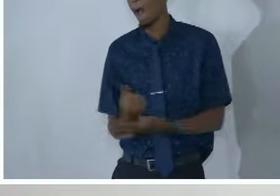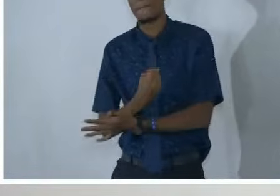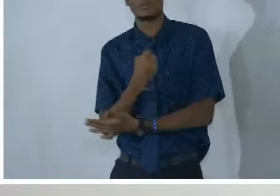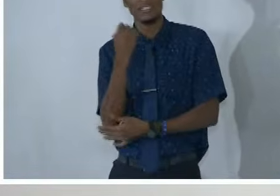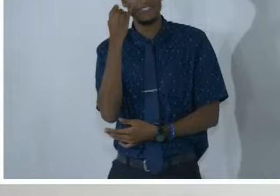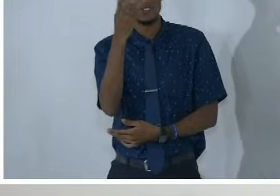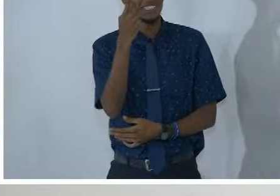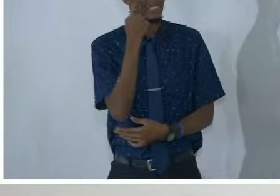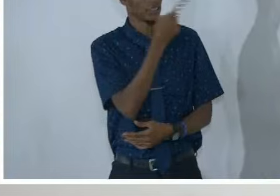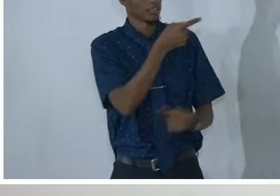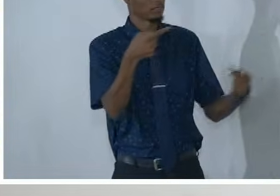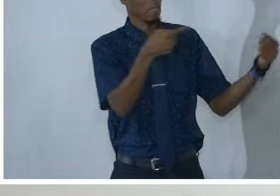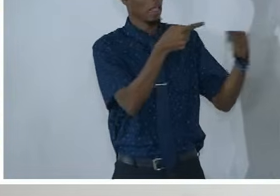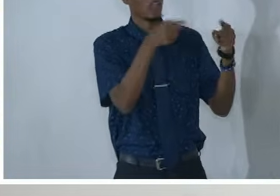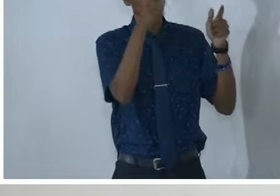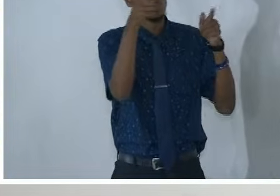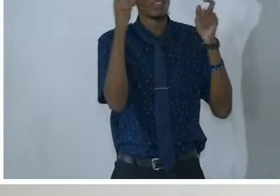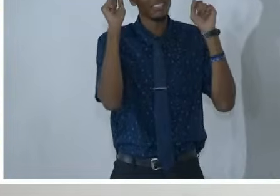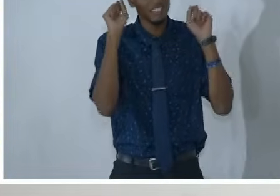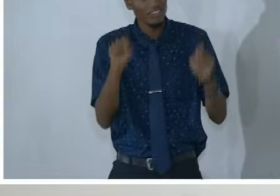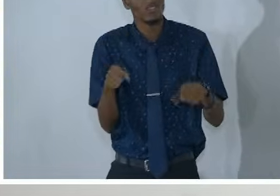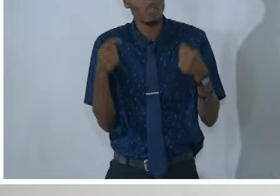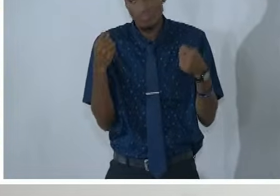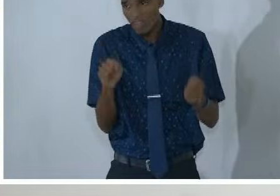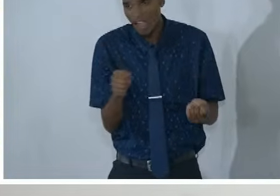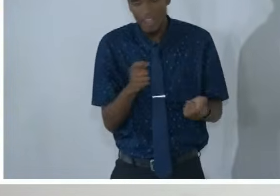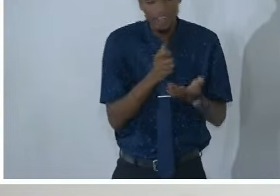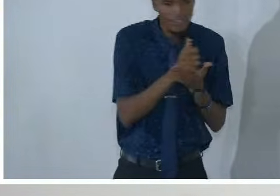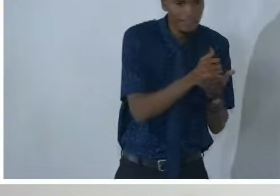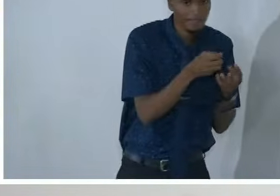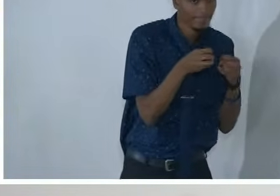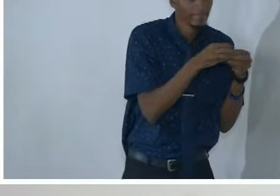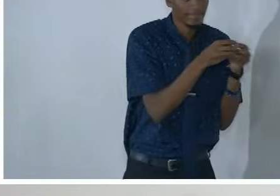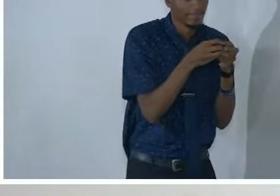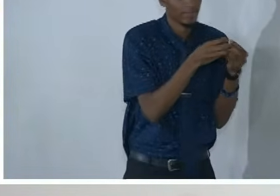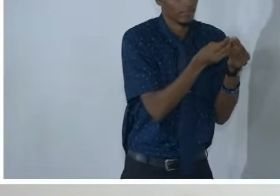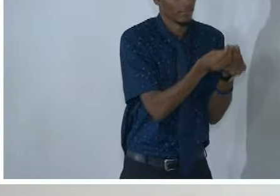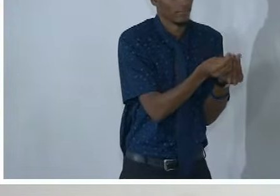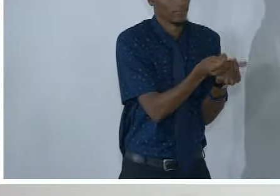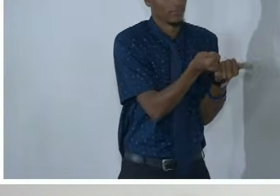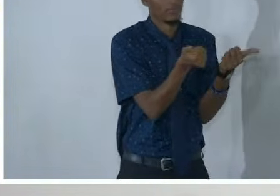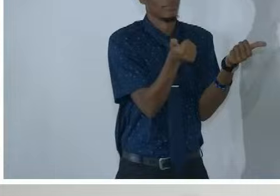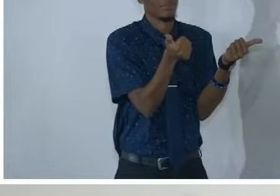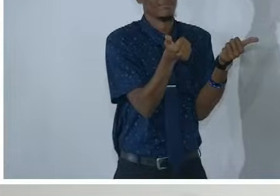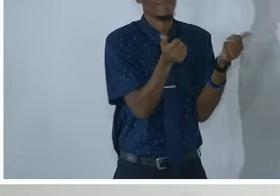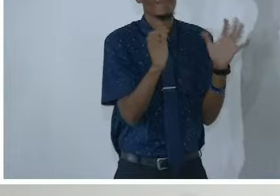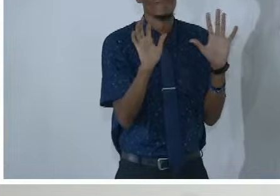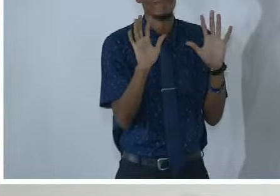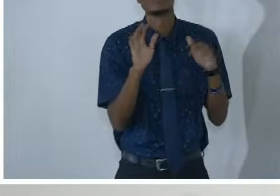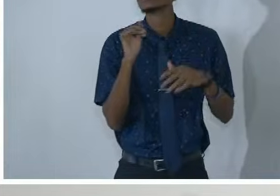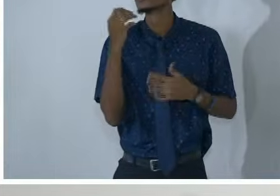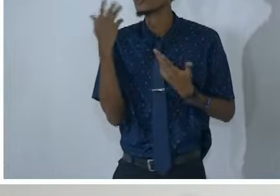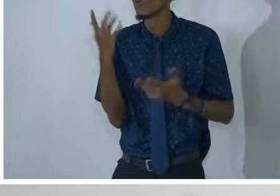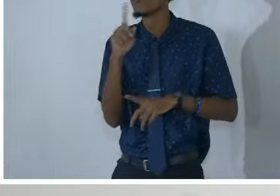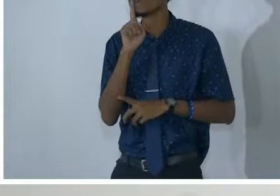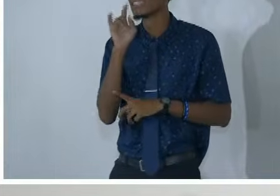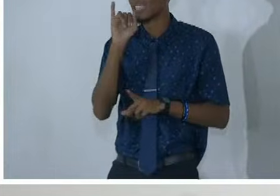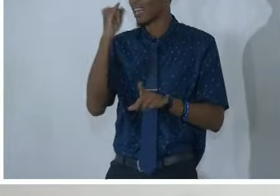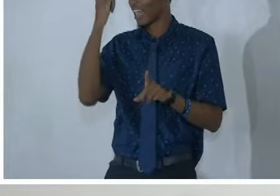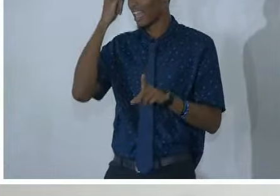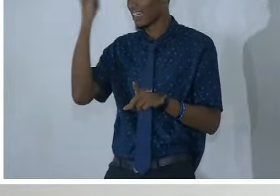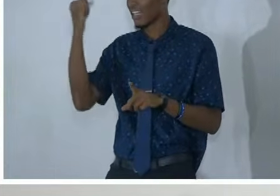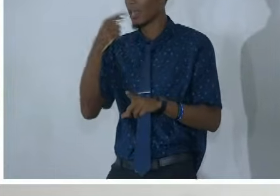arises, anybody should really, if they know little about mediation, assist. So that the idea, as the member